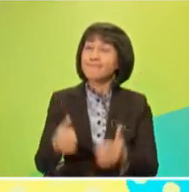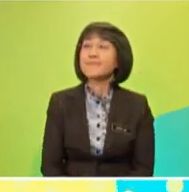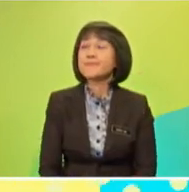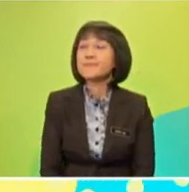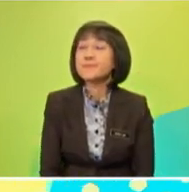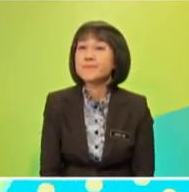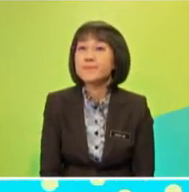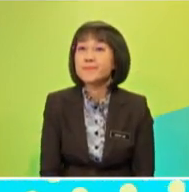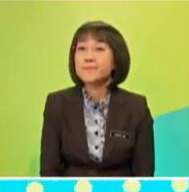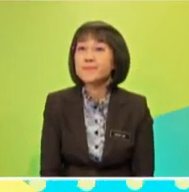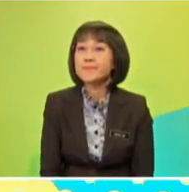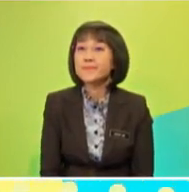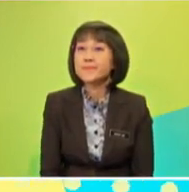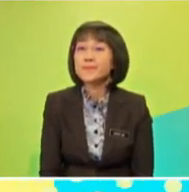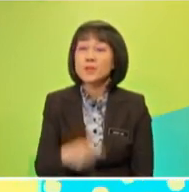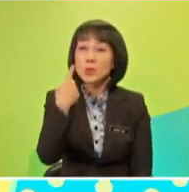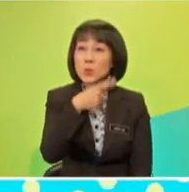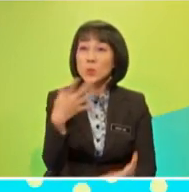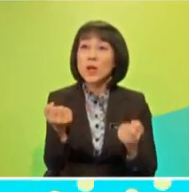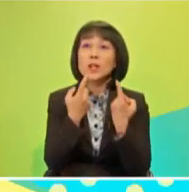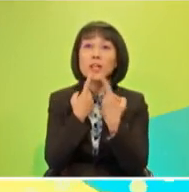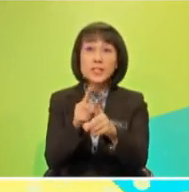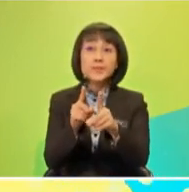And who wants to answer the question?